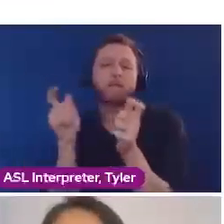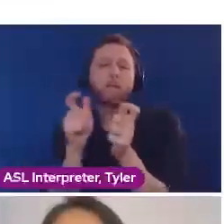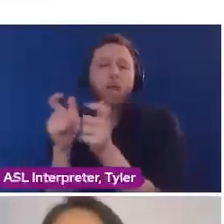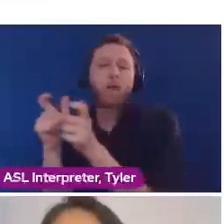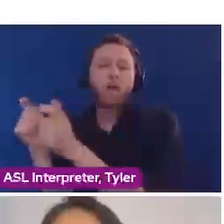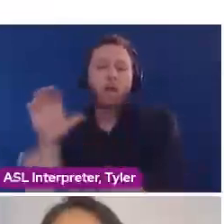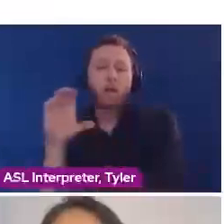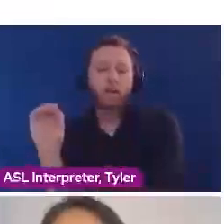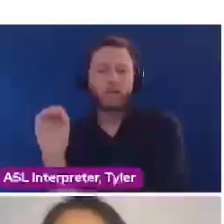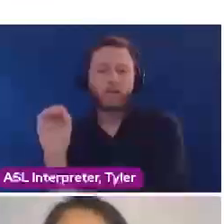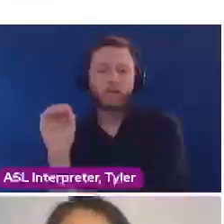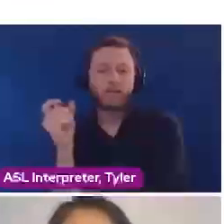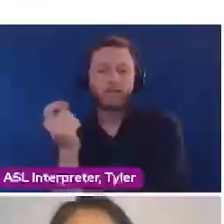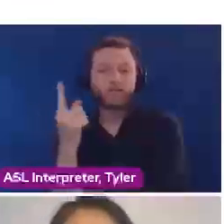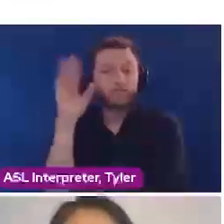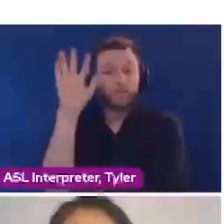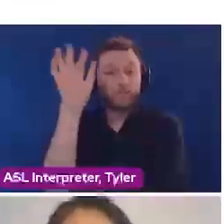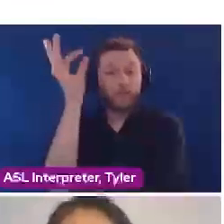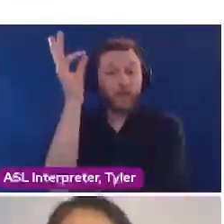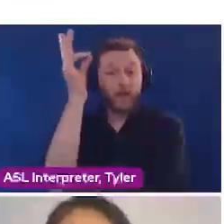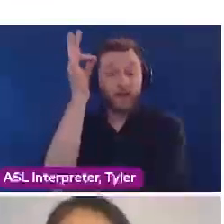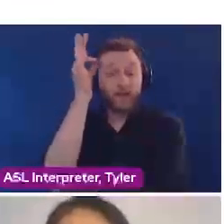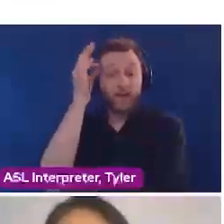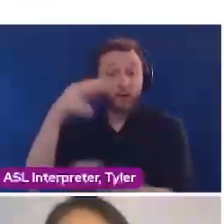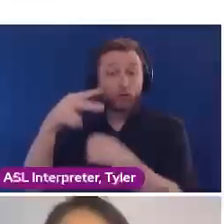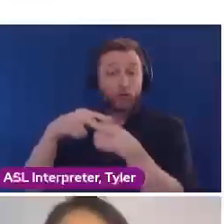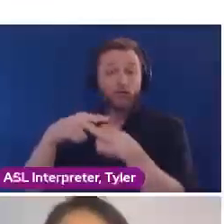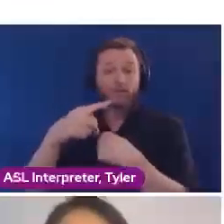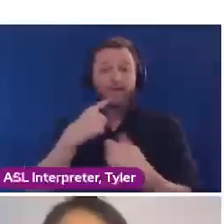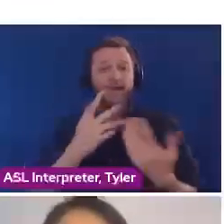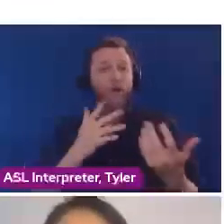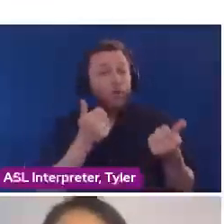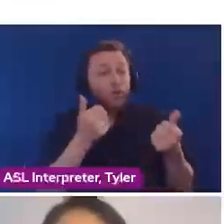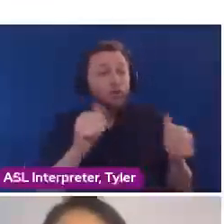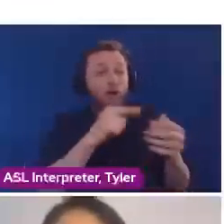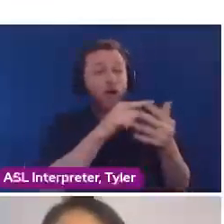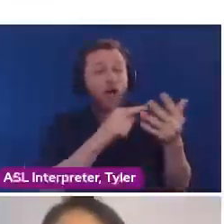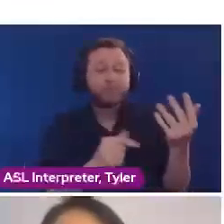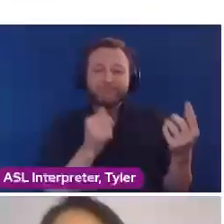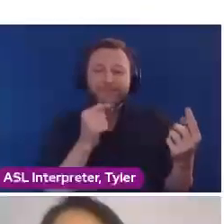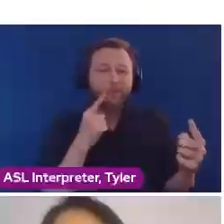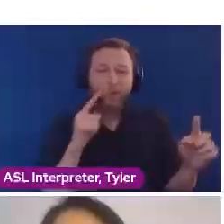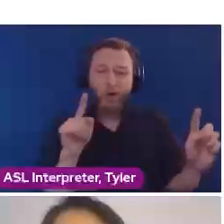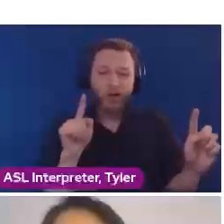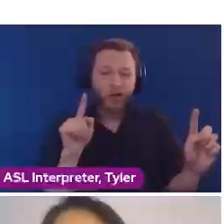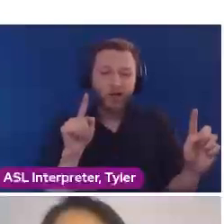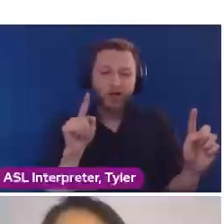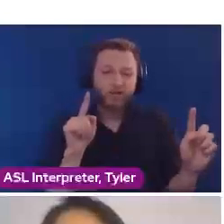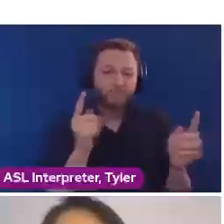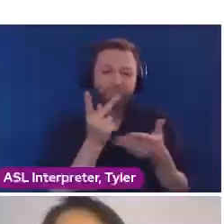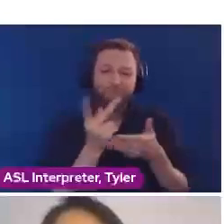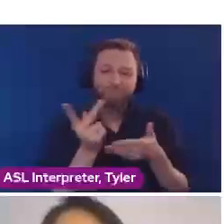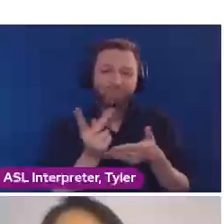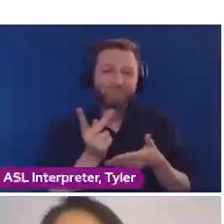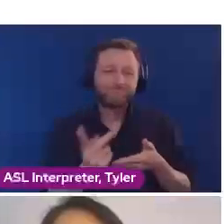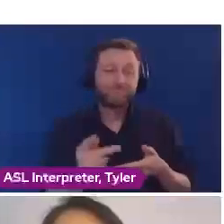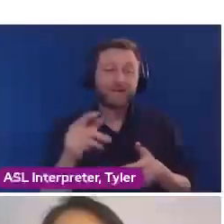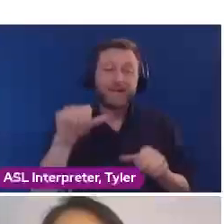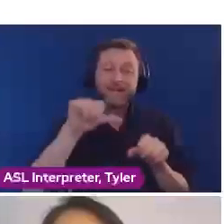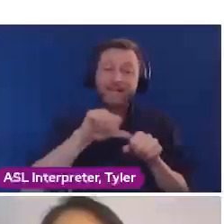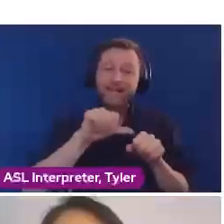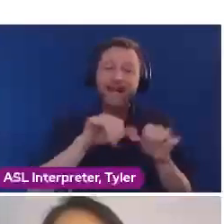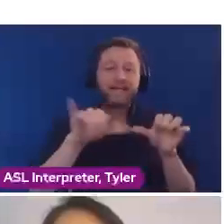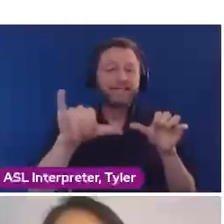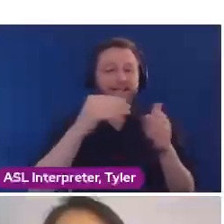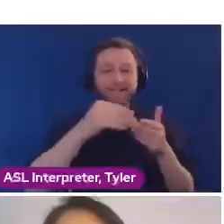admitted themselves that their solutions aren't working. Their solutions will not lower the price of gas, and their solutions will not lower